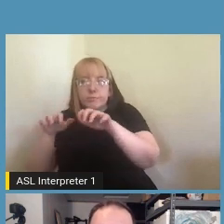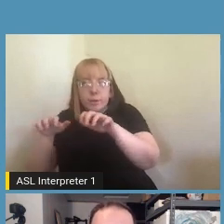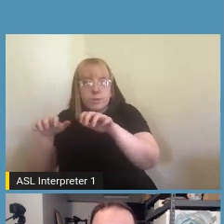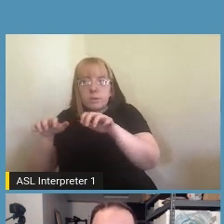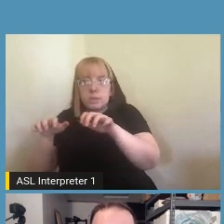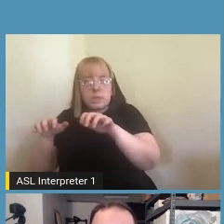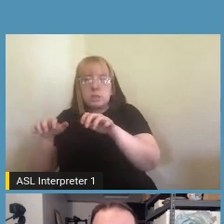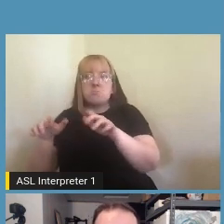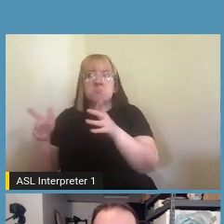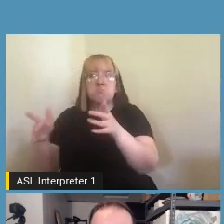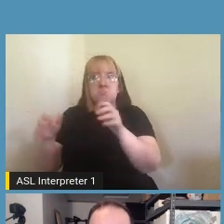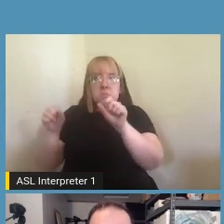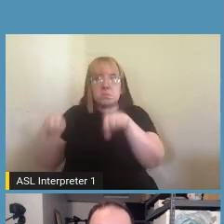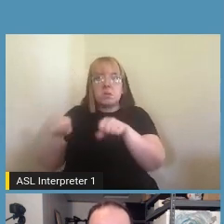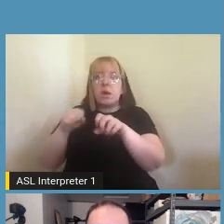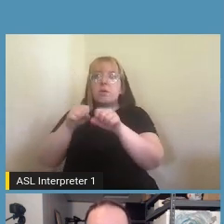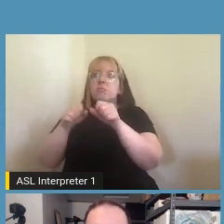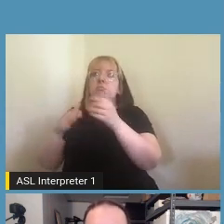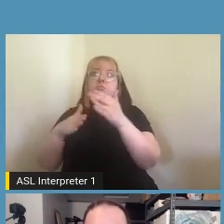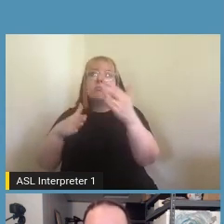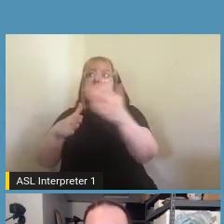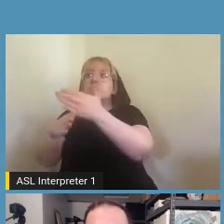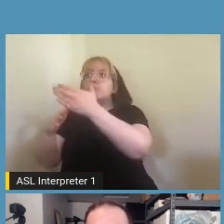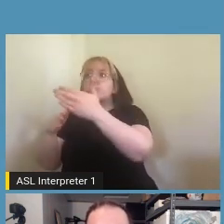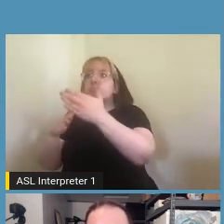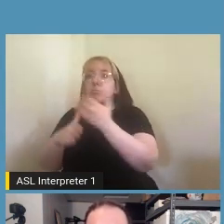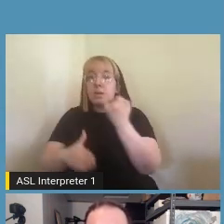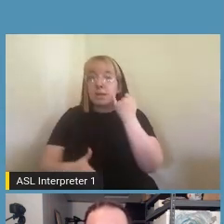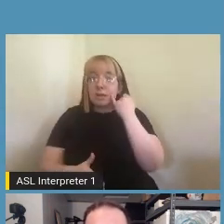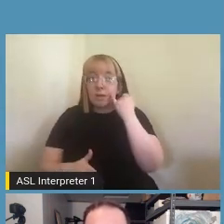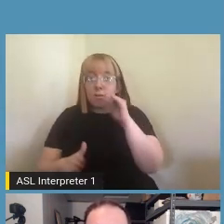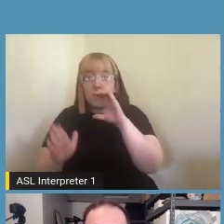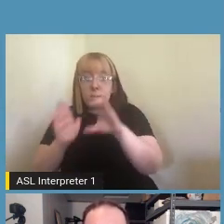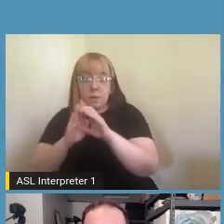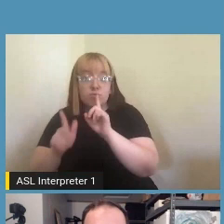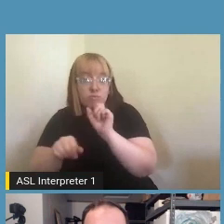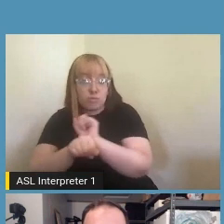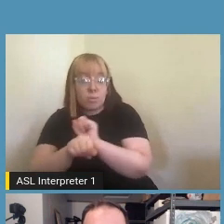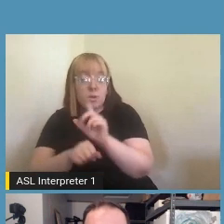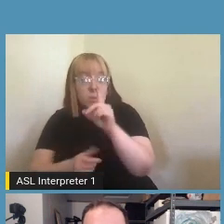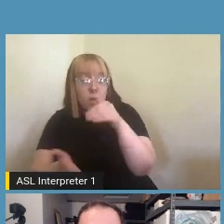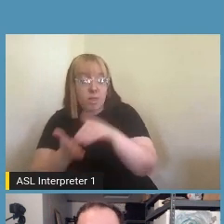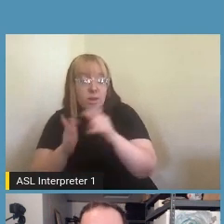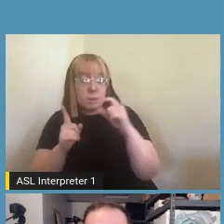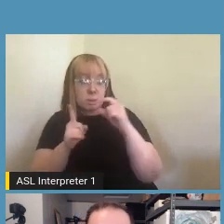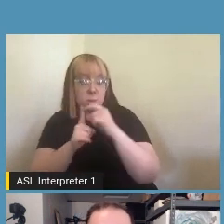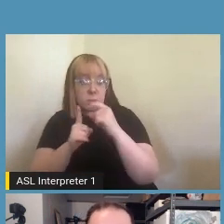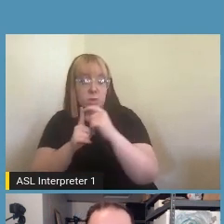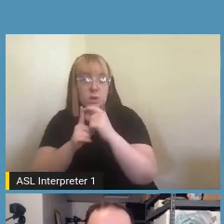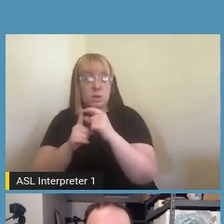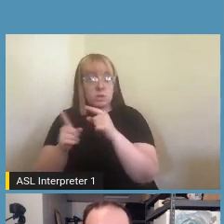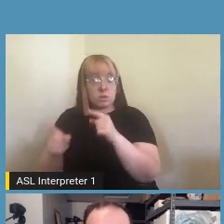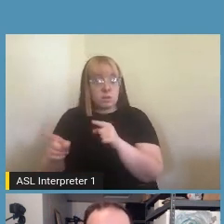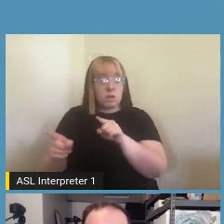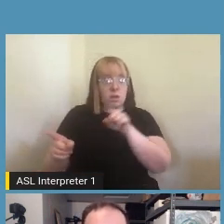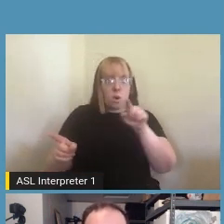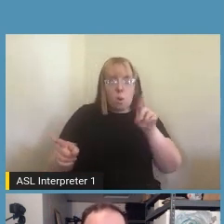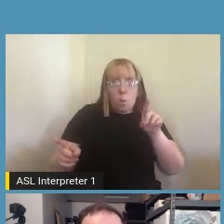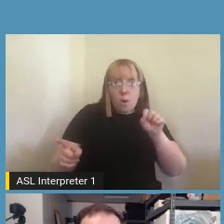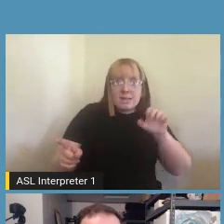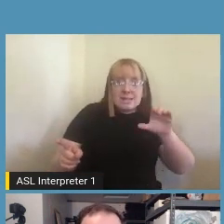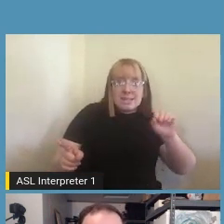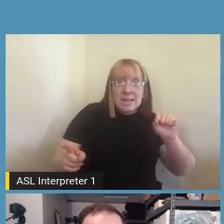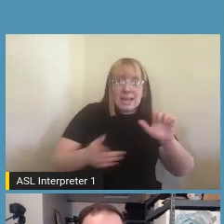are everywhere, and if a picture is really 1,000 words, then 1 second of video can contain up to